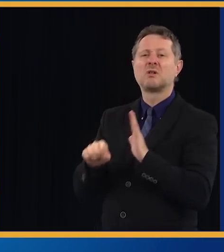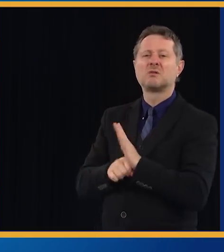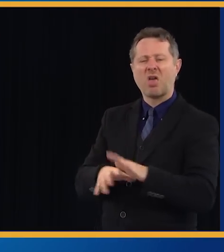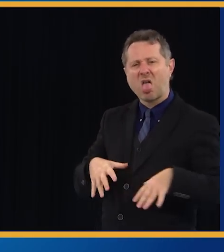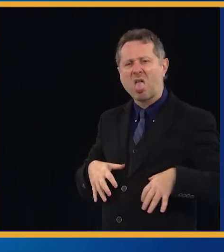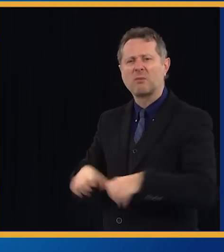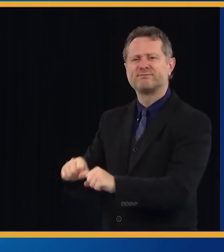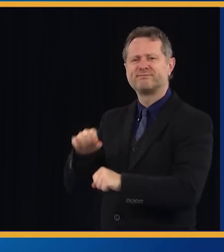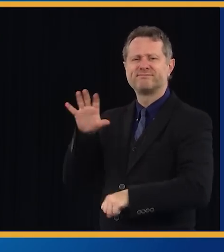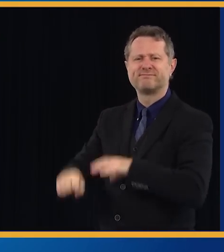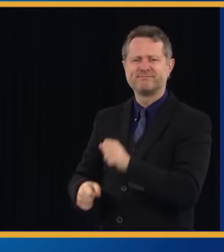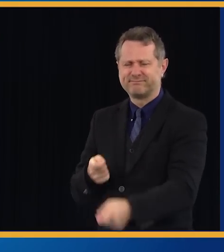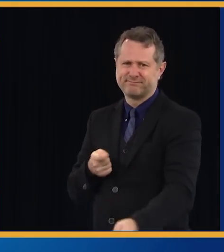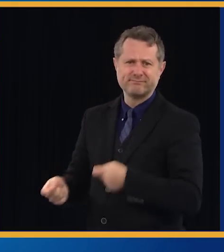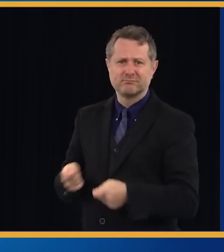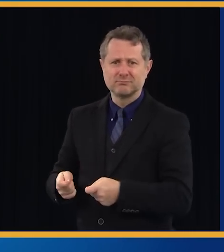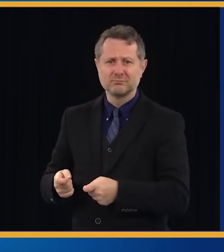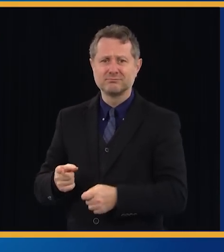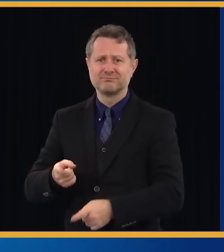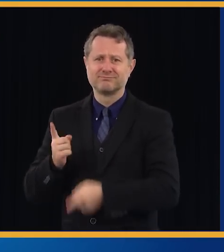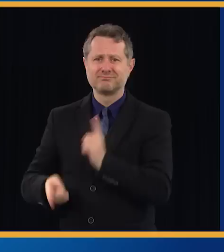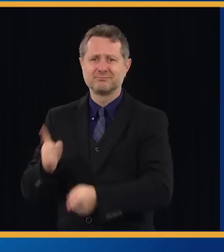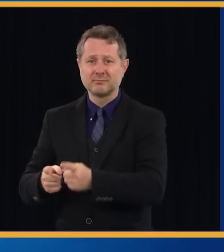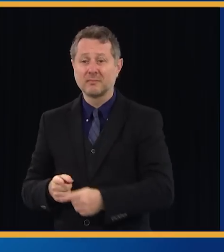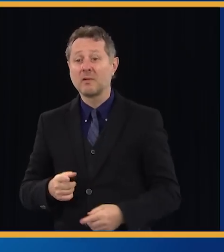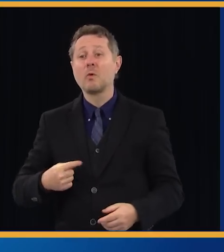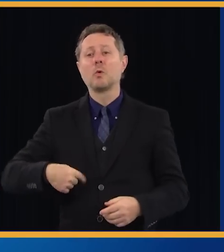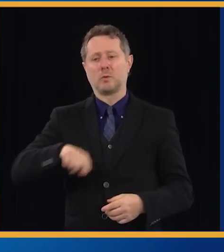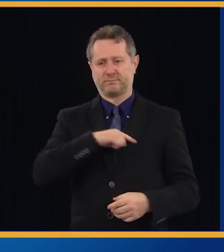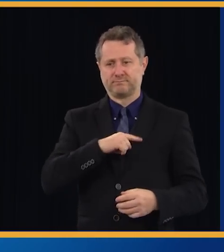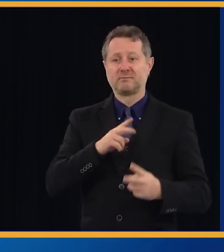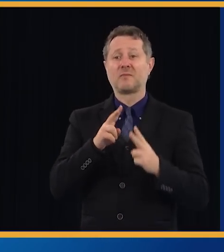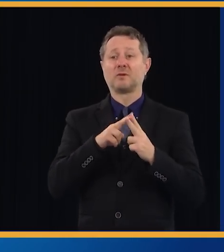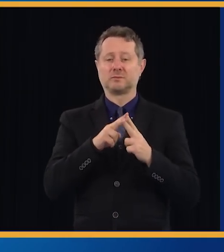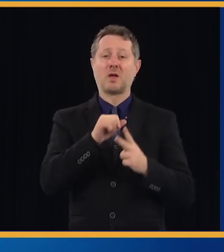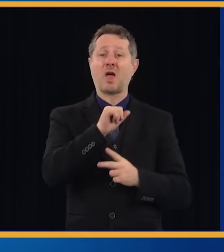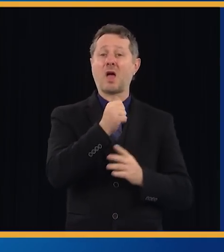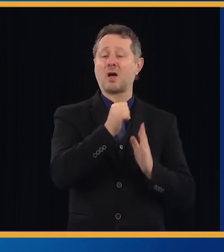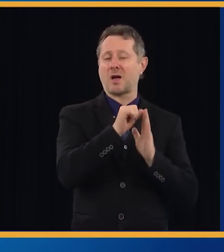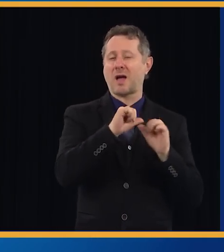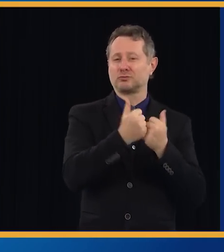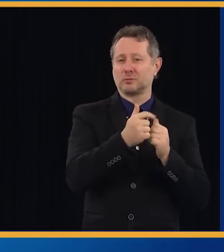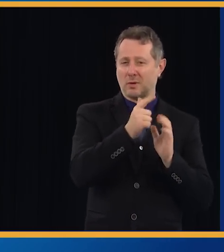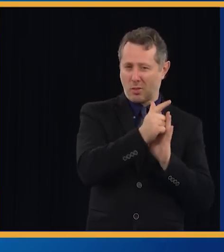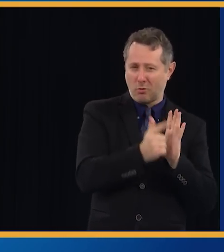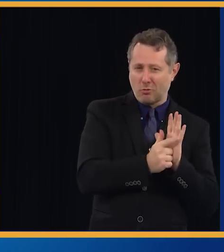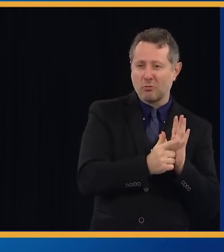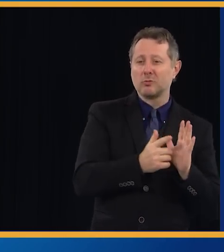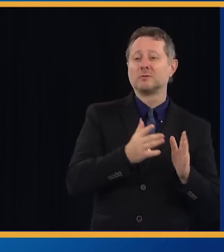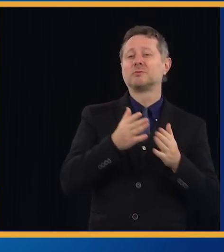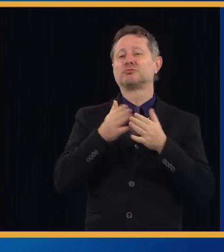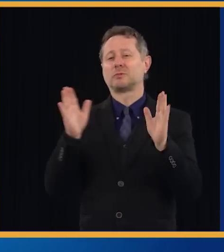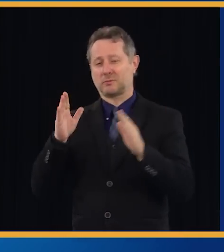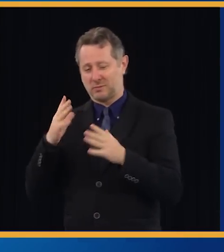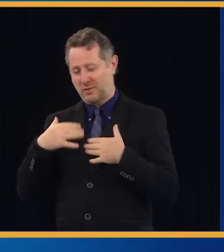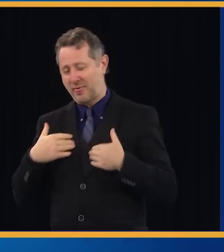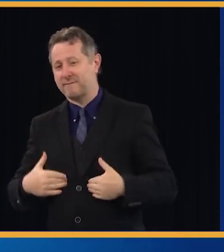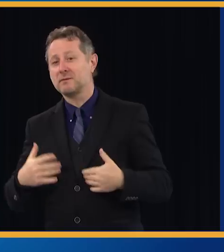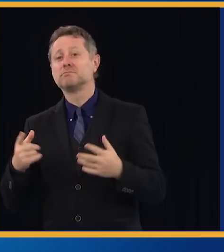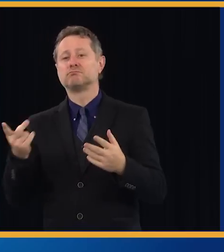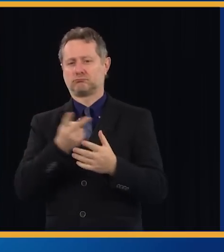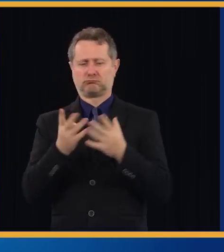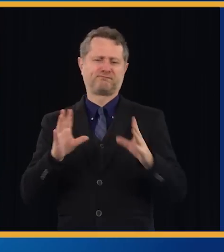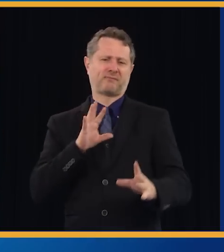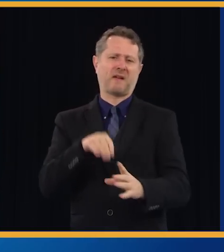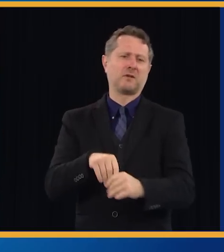Attorney General are going to be commencing an investigation to make sure all those policies are in place and being followed.